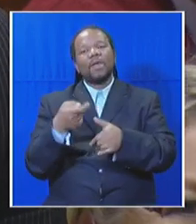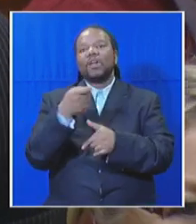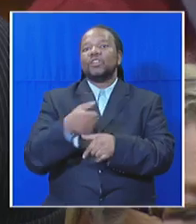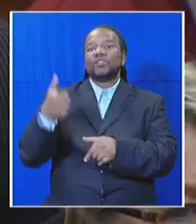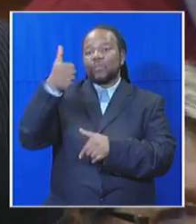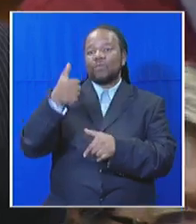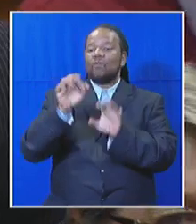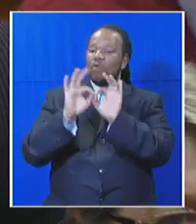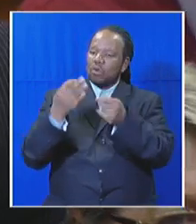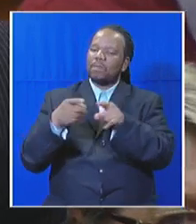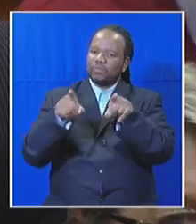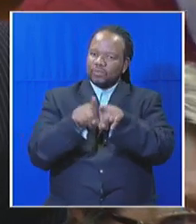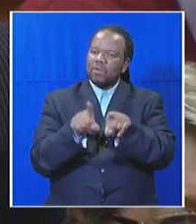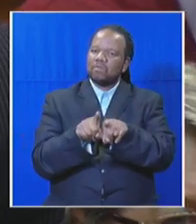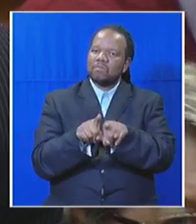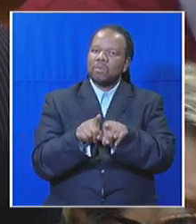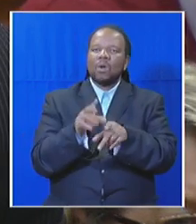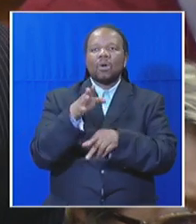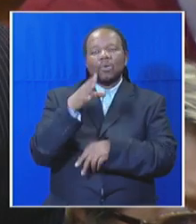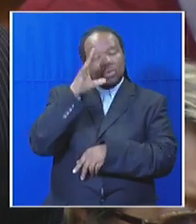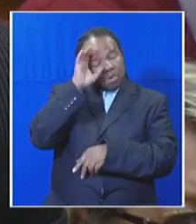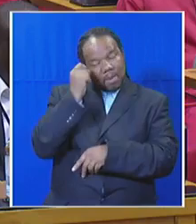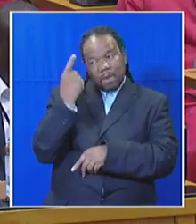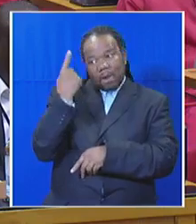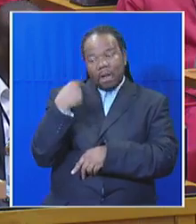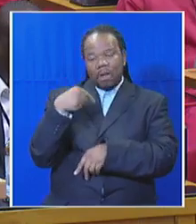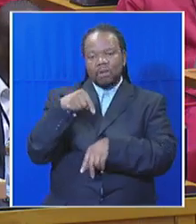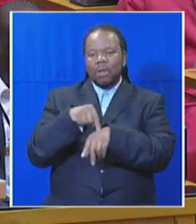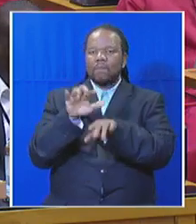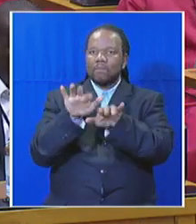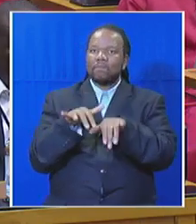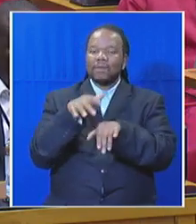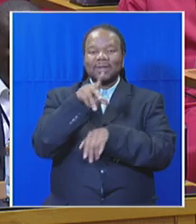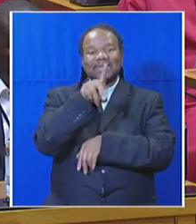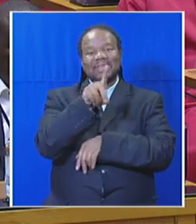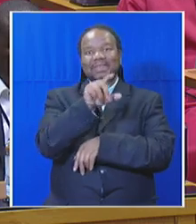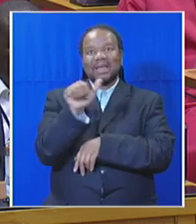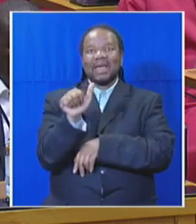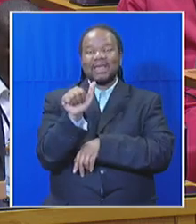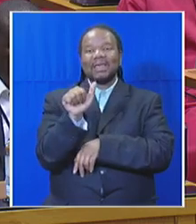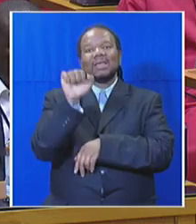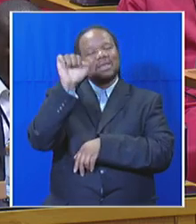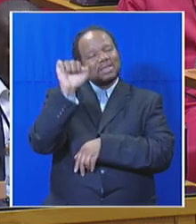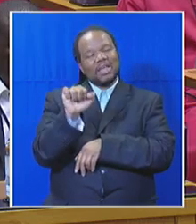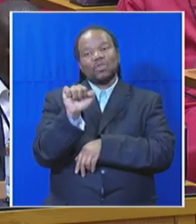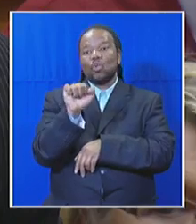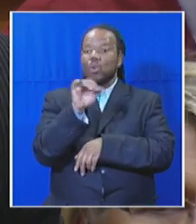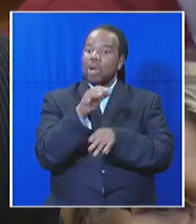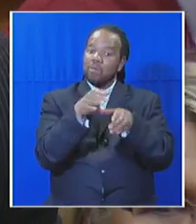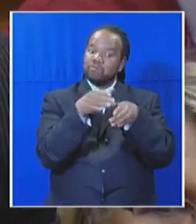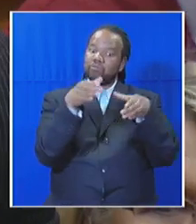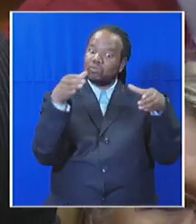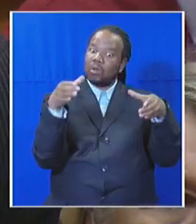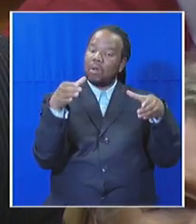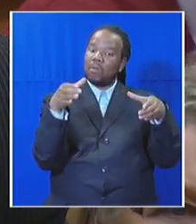of it. It served us well you will remember at the last sitting, the Democratic Alliance, despite being the 2nd largest party in South